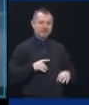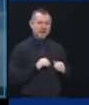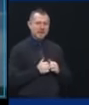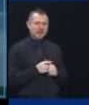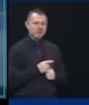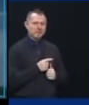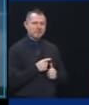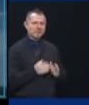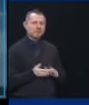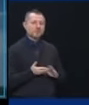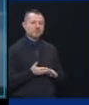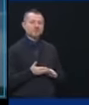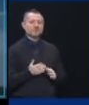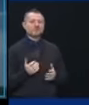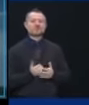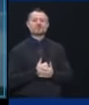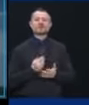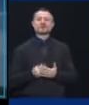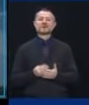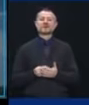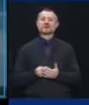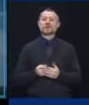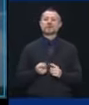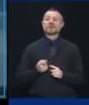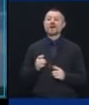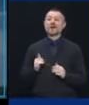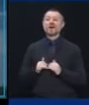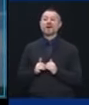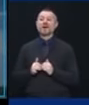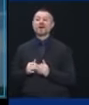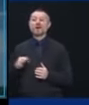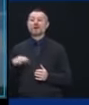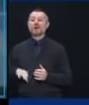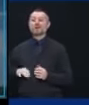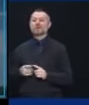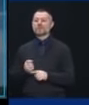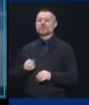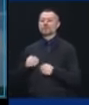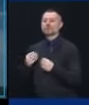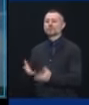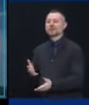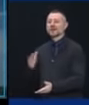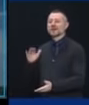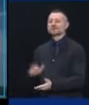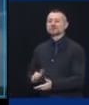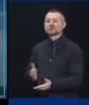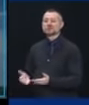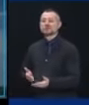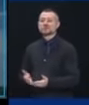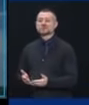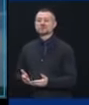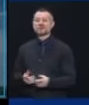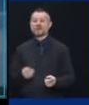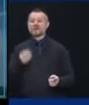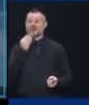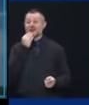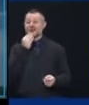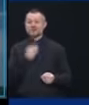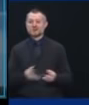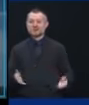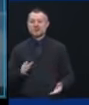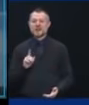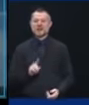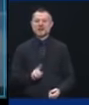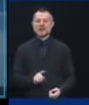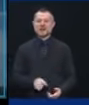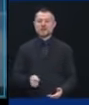do you make money? You provide fewer services. You save money on meals. You save money